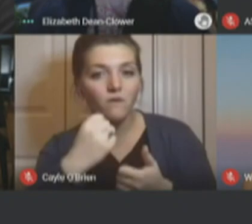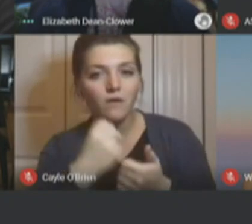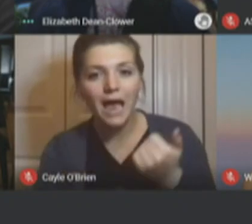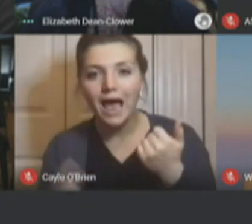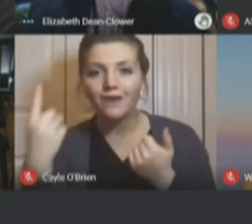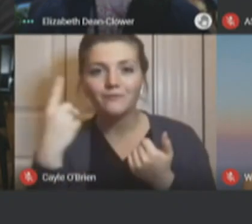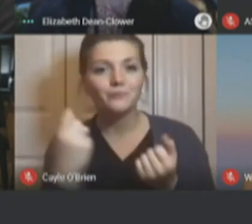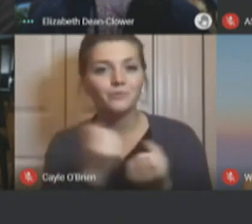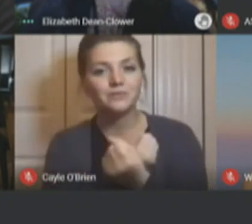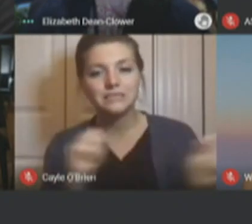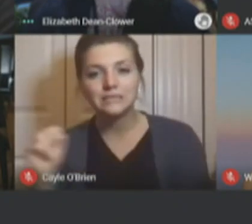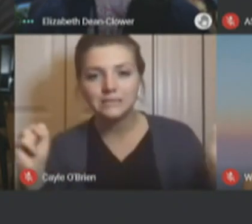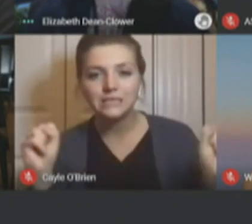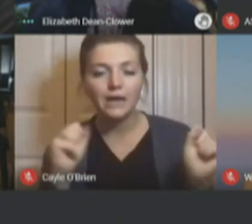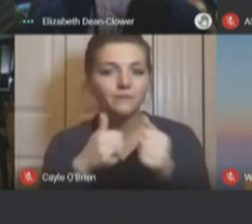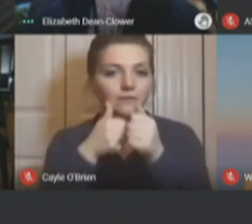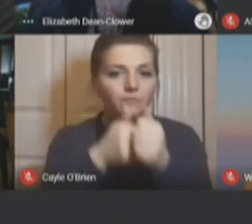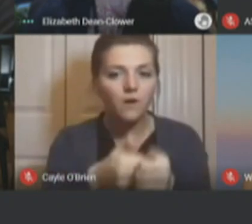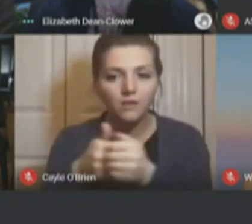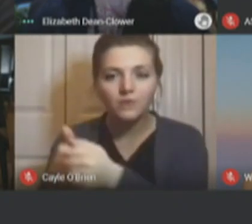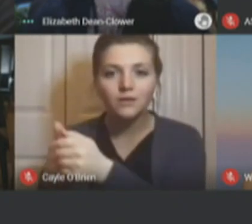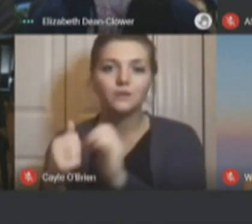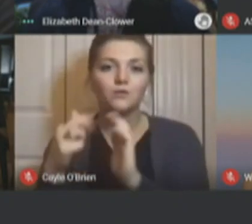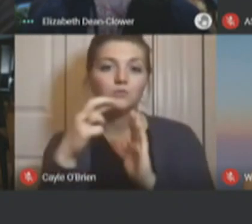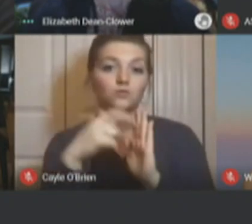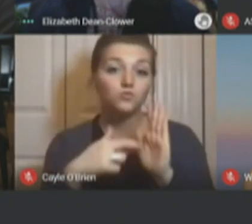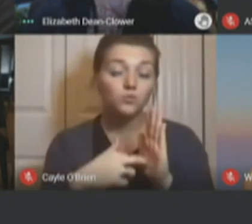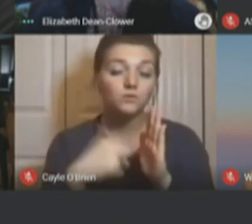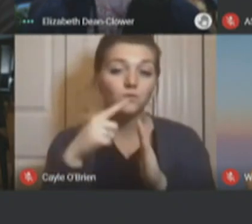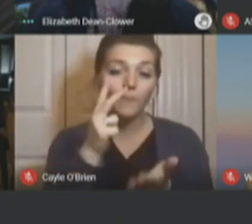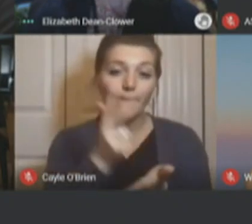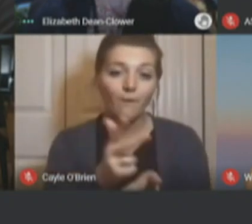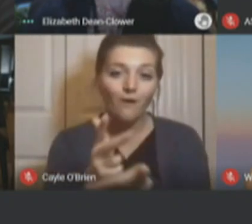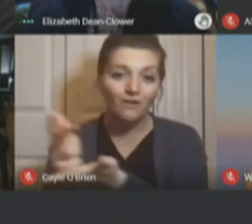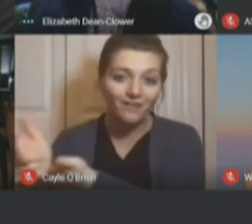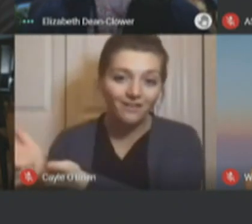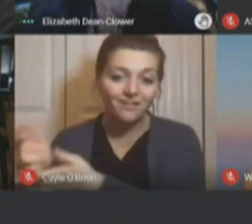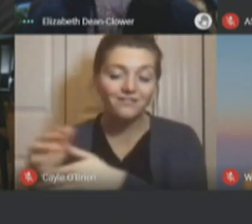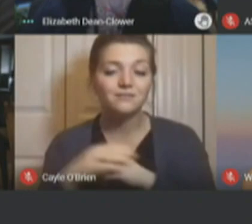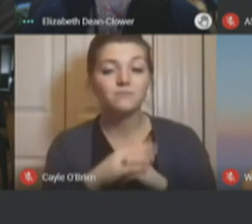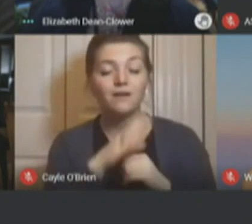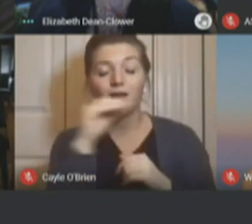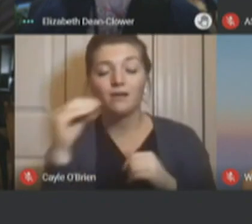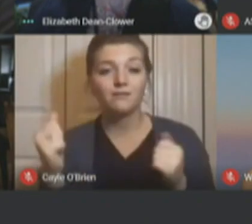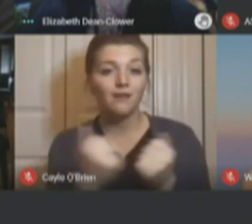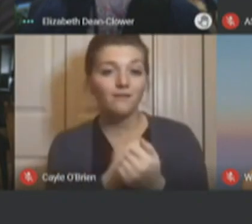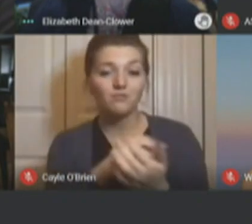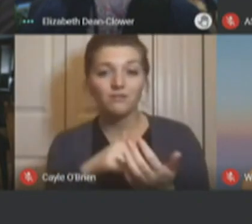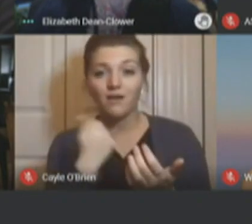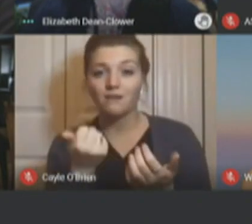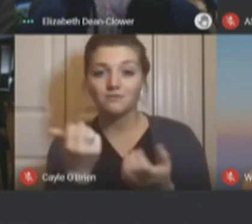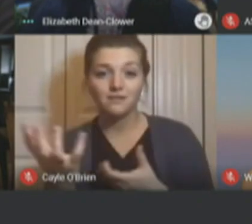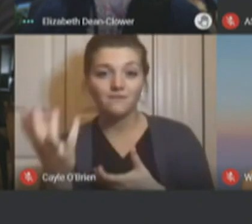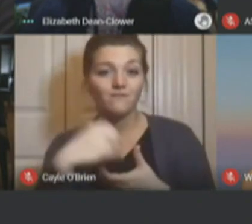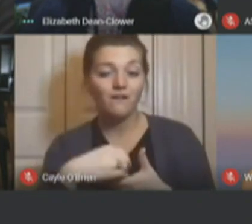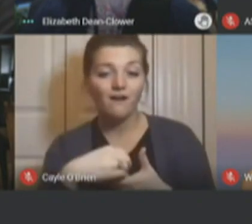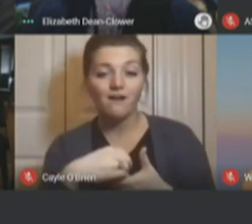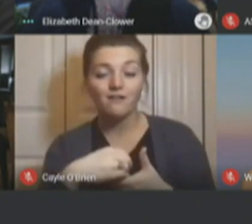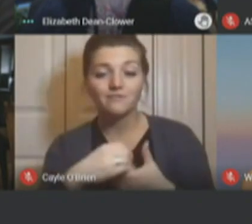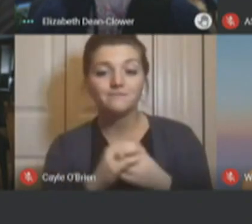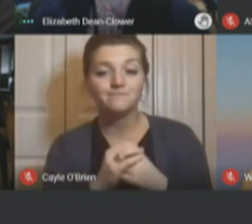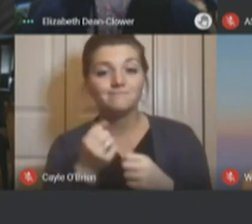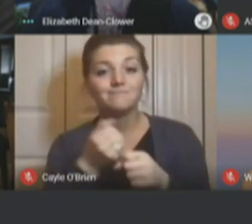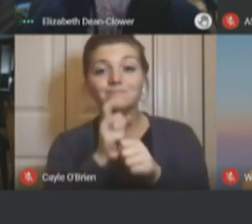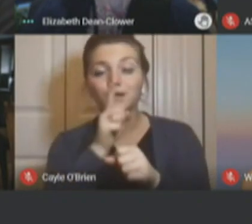safety protocols, parking protocols, and all the other things that are necessary to keep